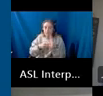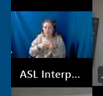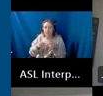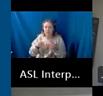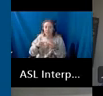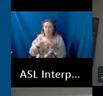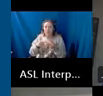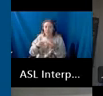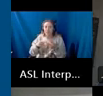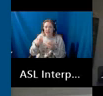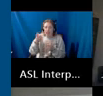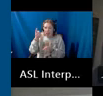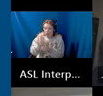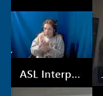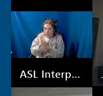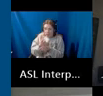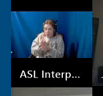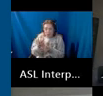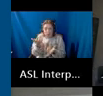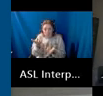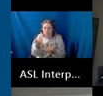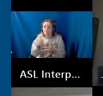I think that's really important.